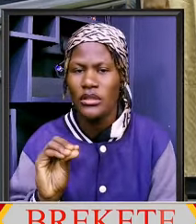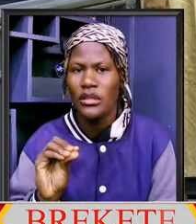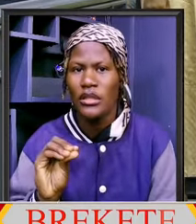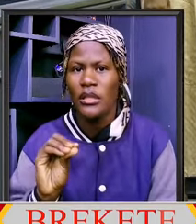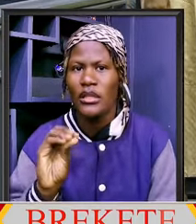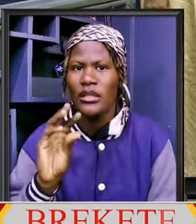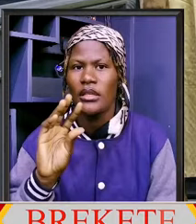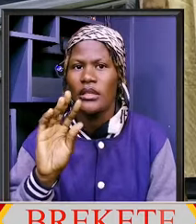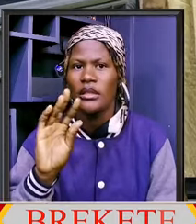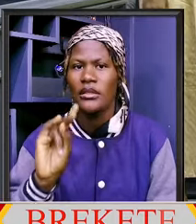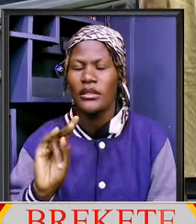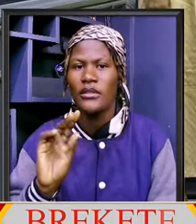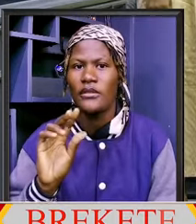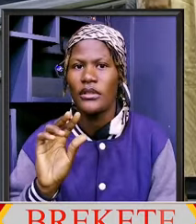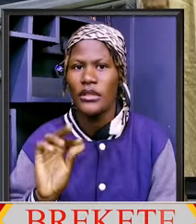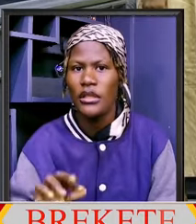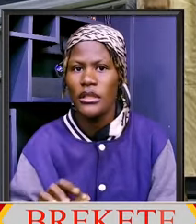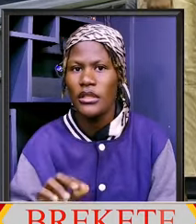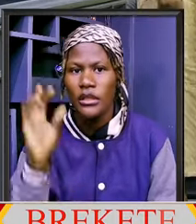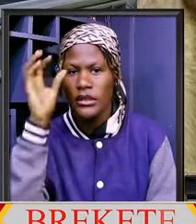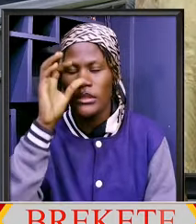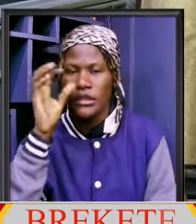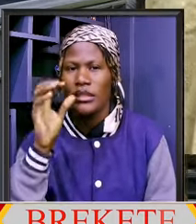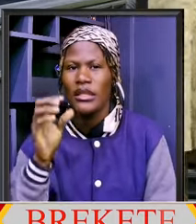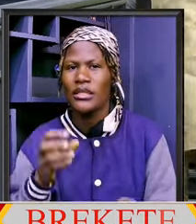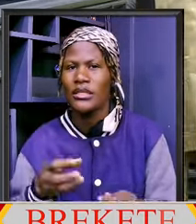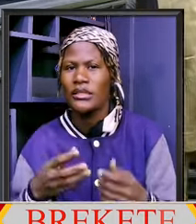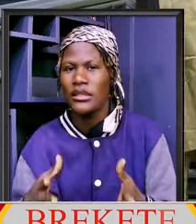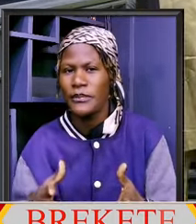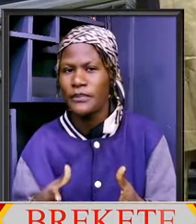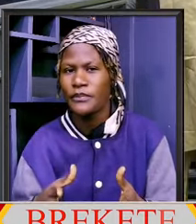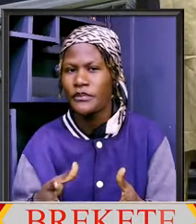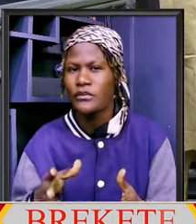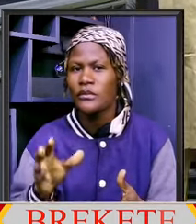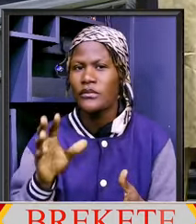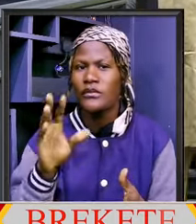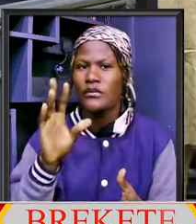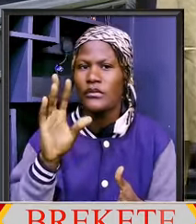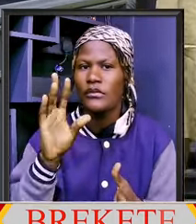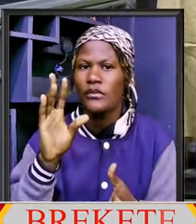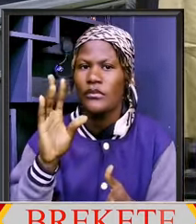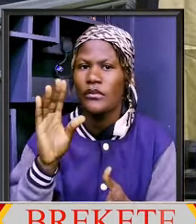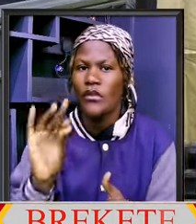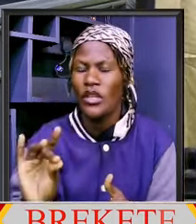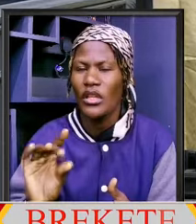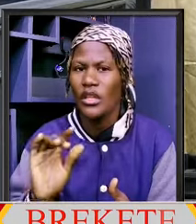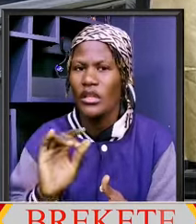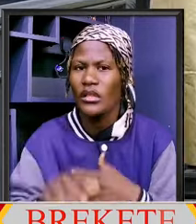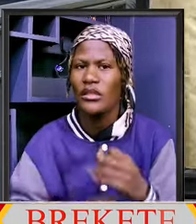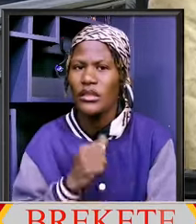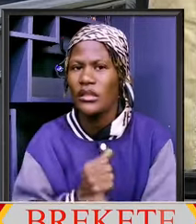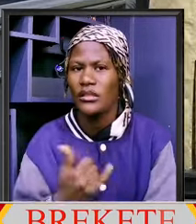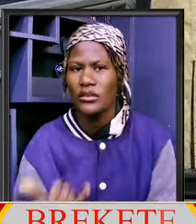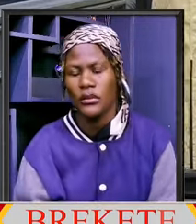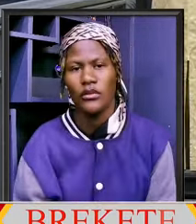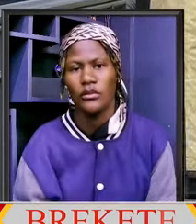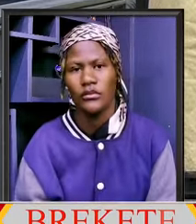2017, this I start getting for 8 years now. No more looking out.